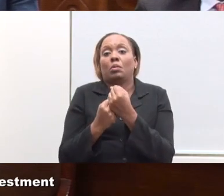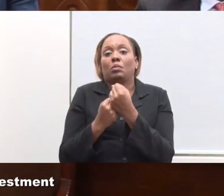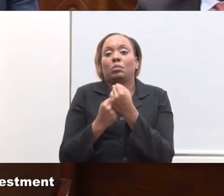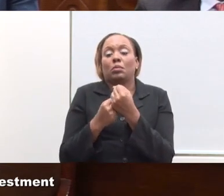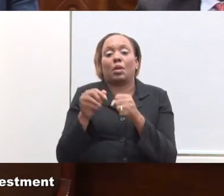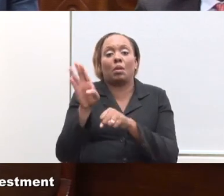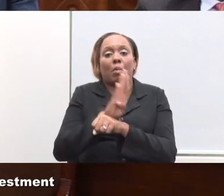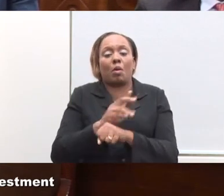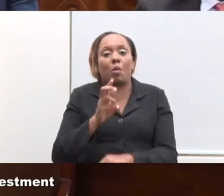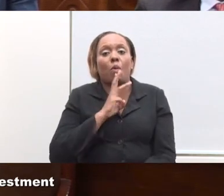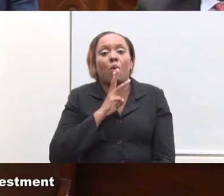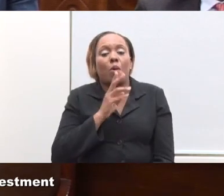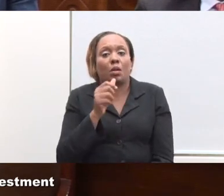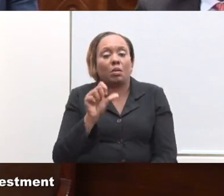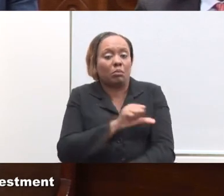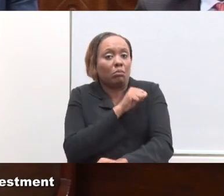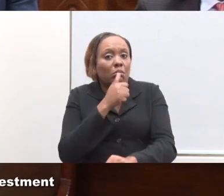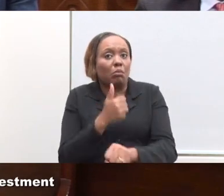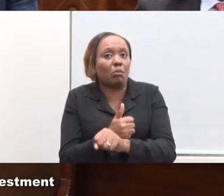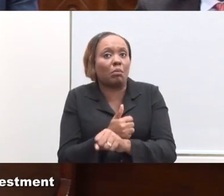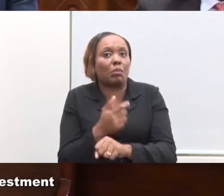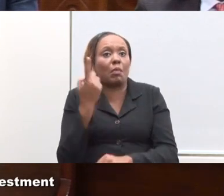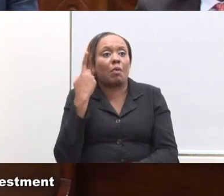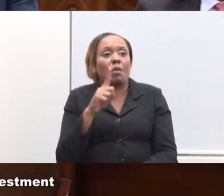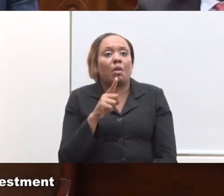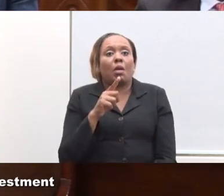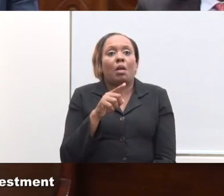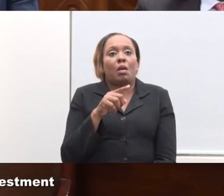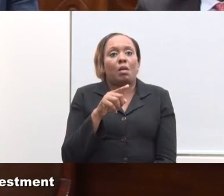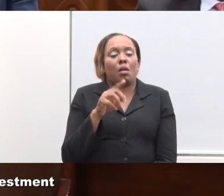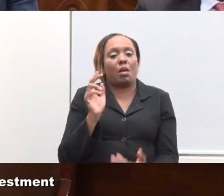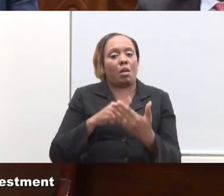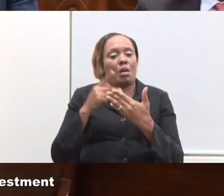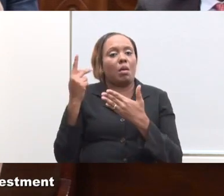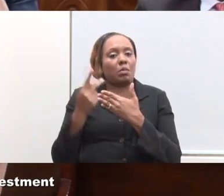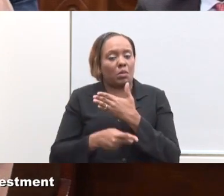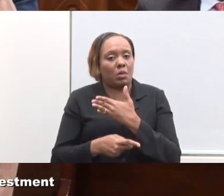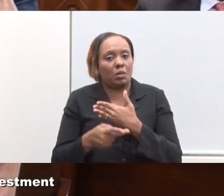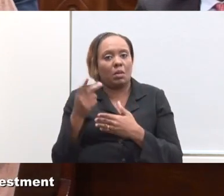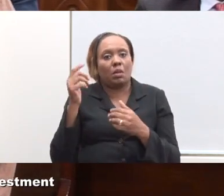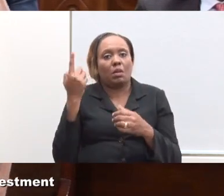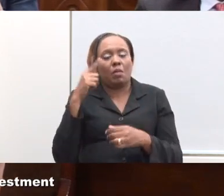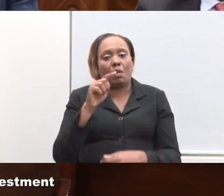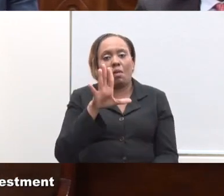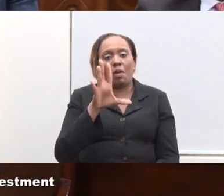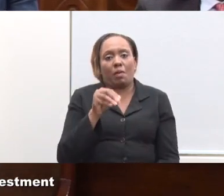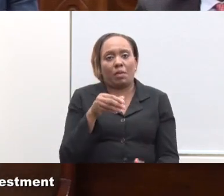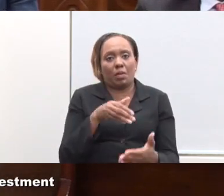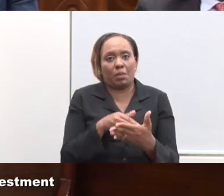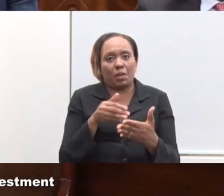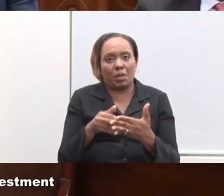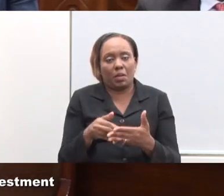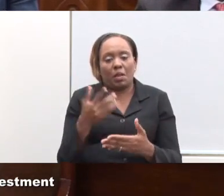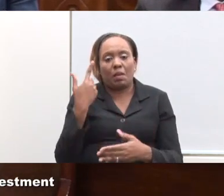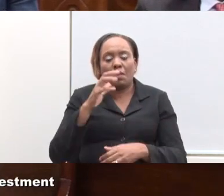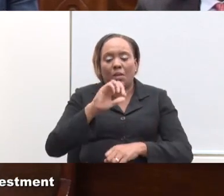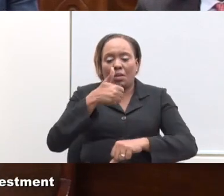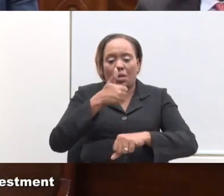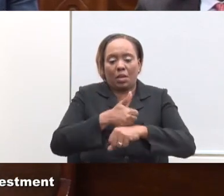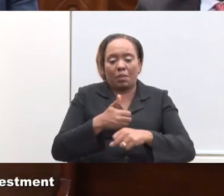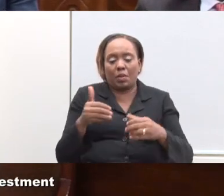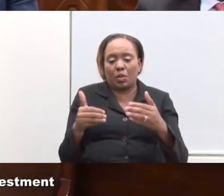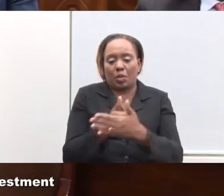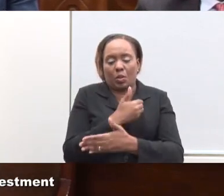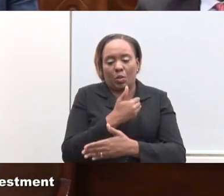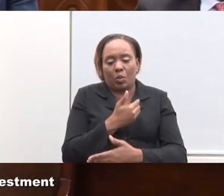program to be able to undertake a $50 million capital works program, including lane mains on Highway 1, Highway